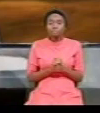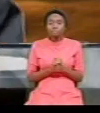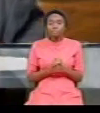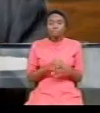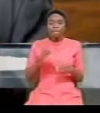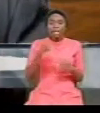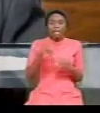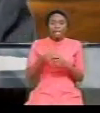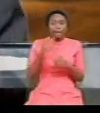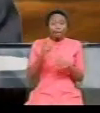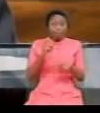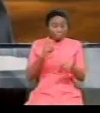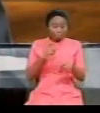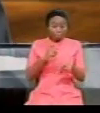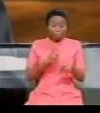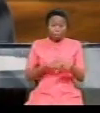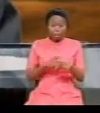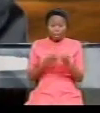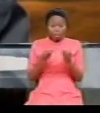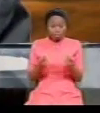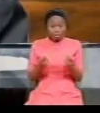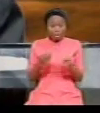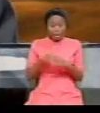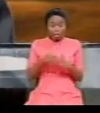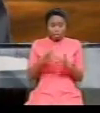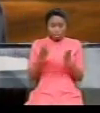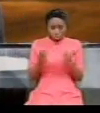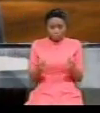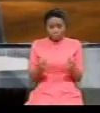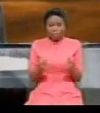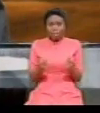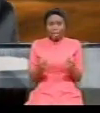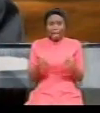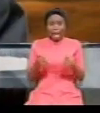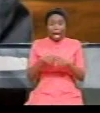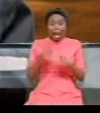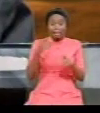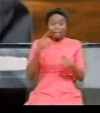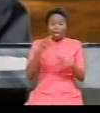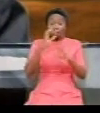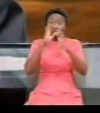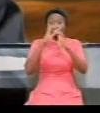52. In a moment, in the twinkling of an eye,